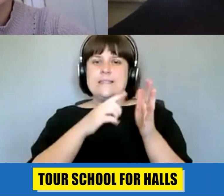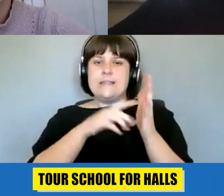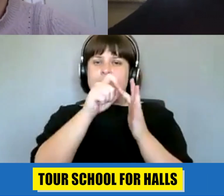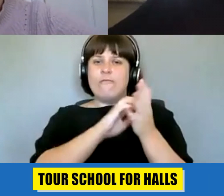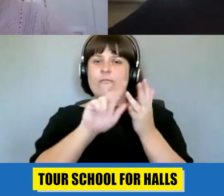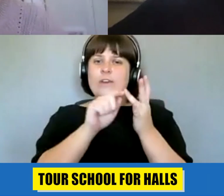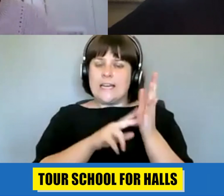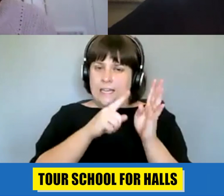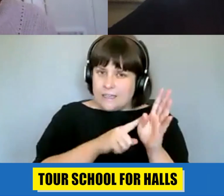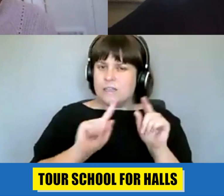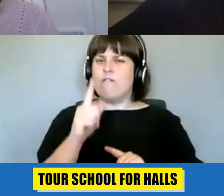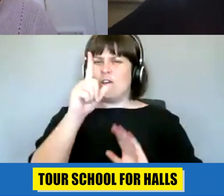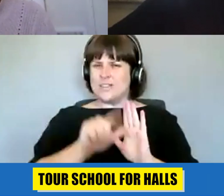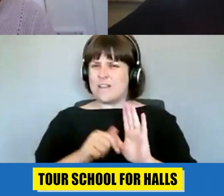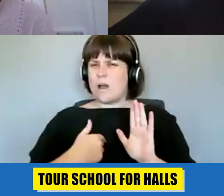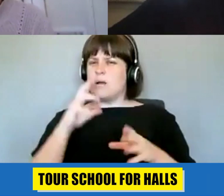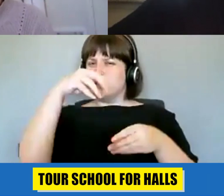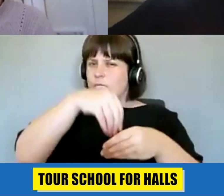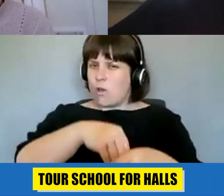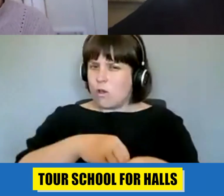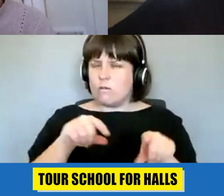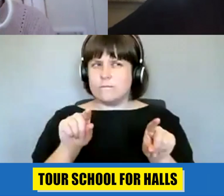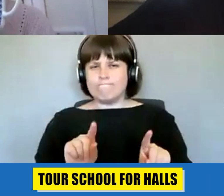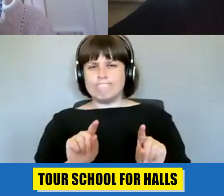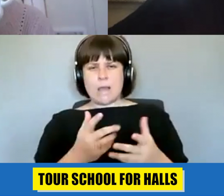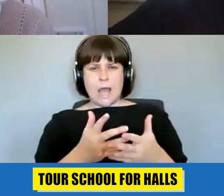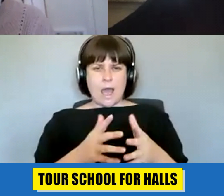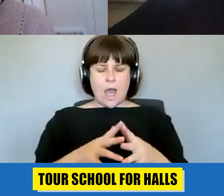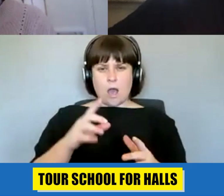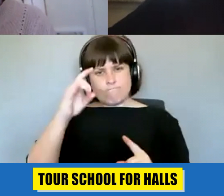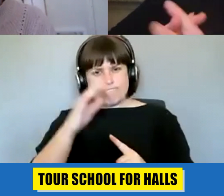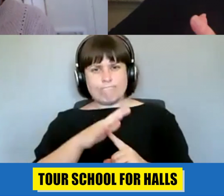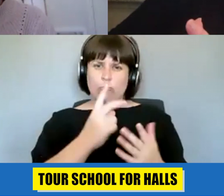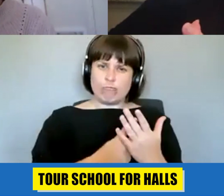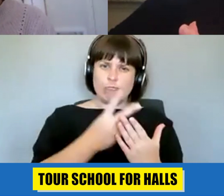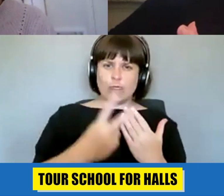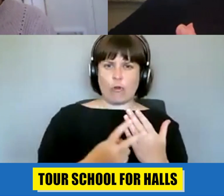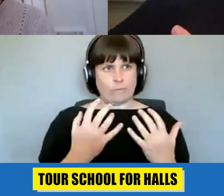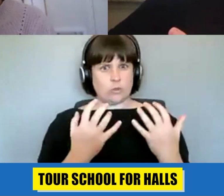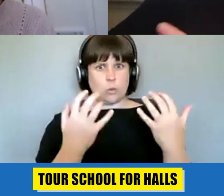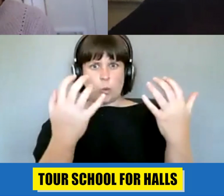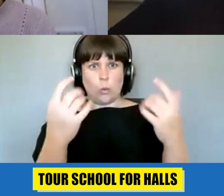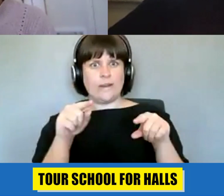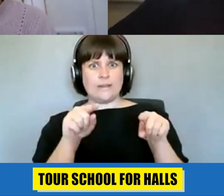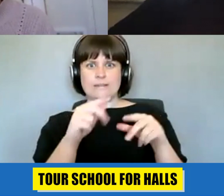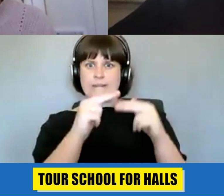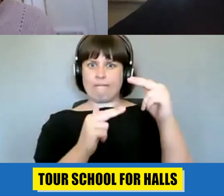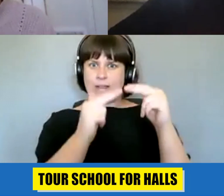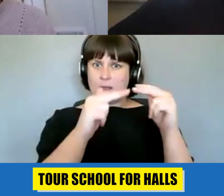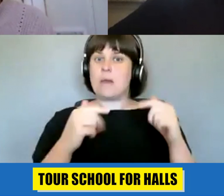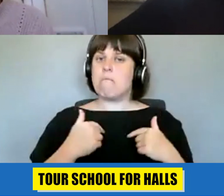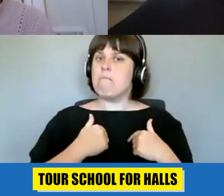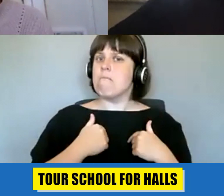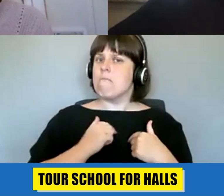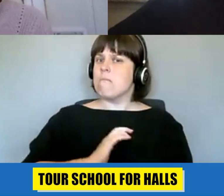got involved in the whole idea of how critical programming was to audience building. And so I guess my interest